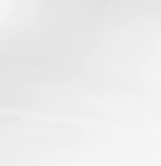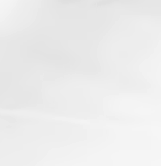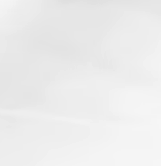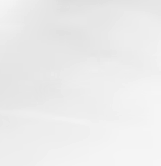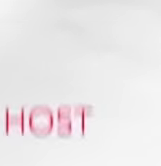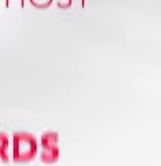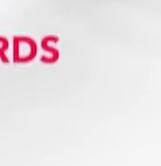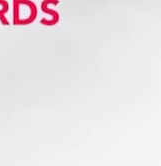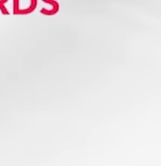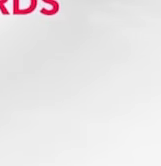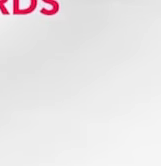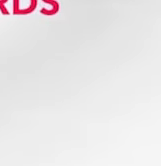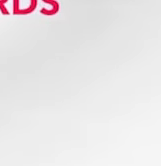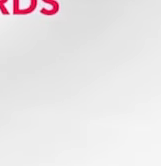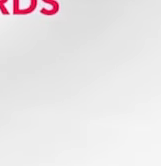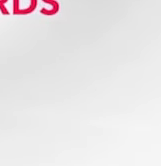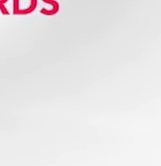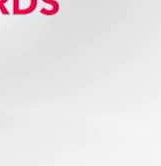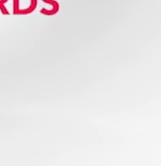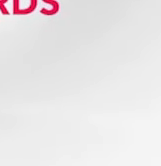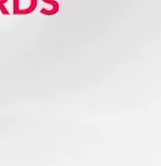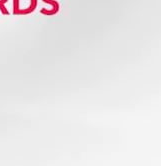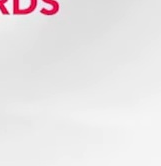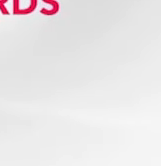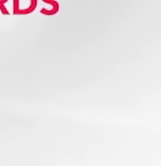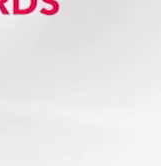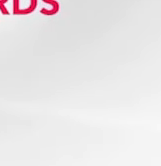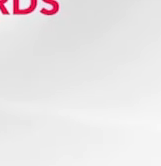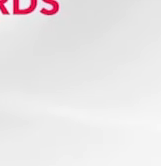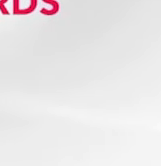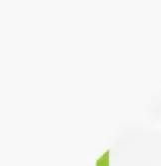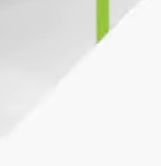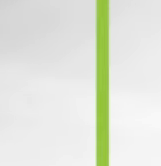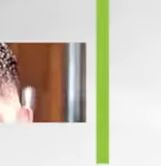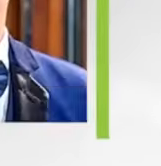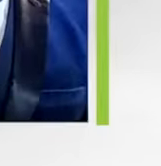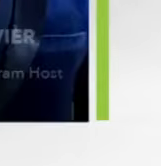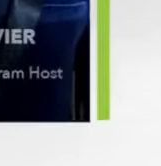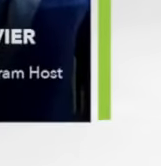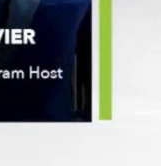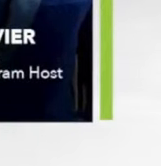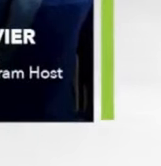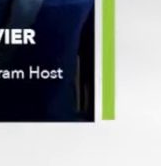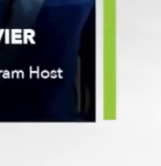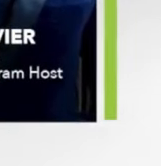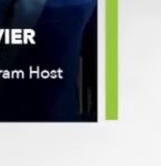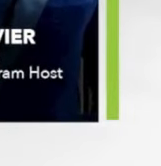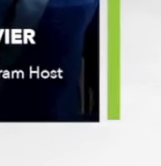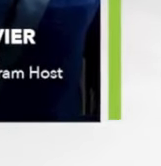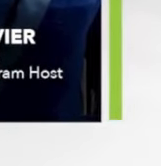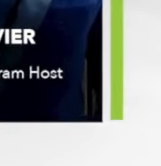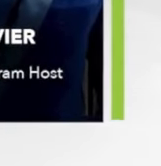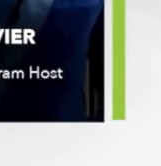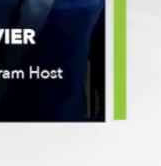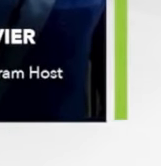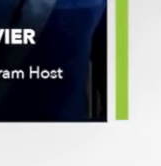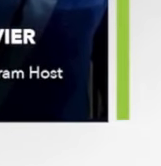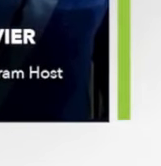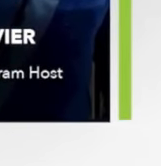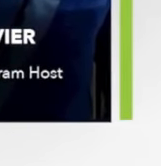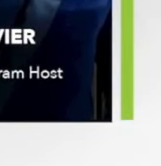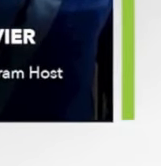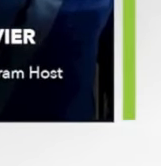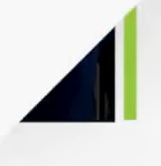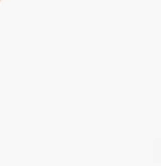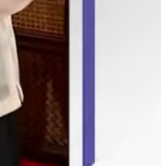Role Award. Martin Avier, winner of the Best TV Sports Program Host at the Platinum Stallion National